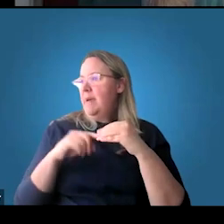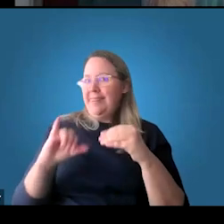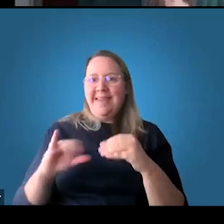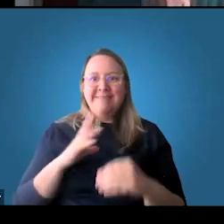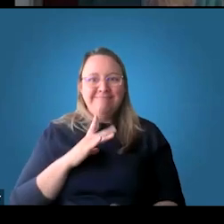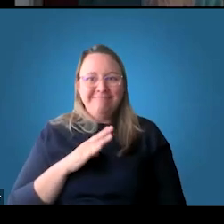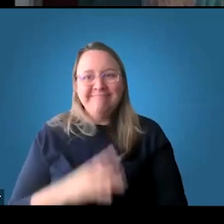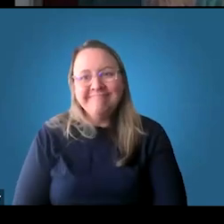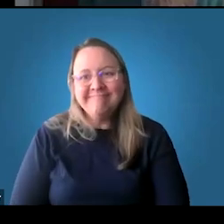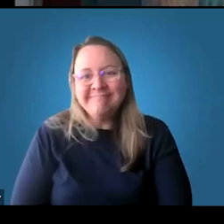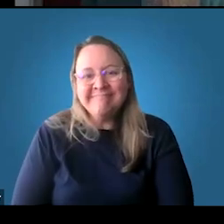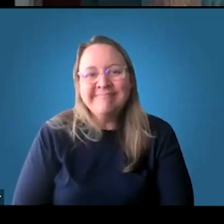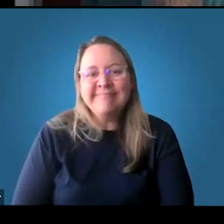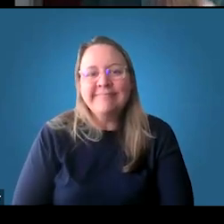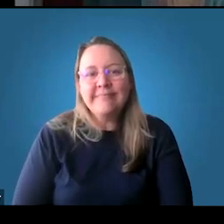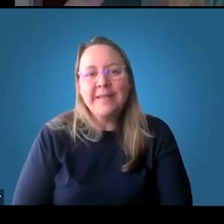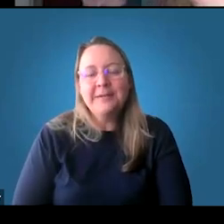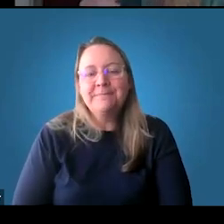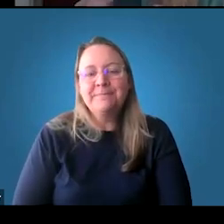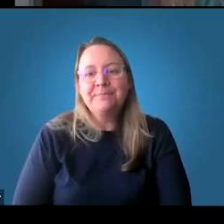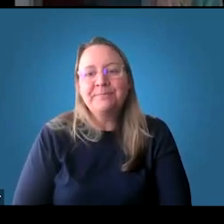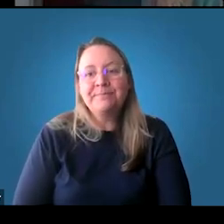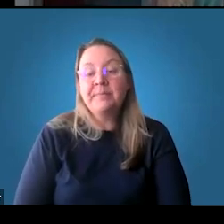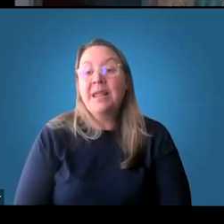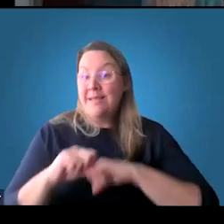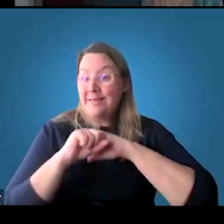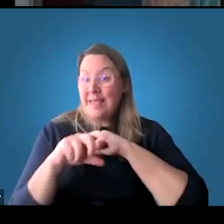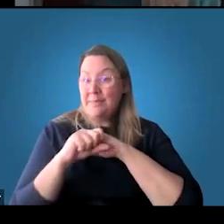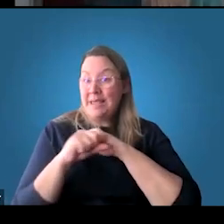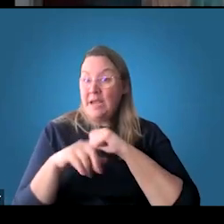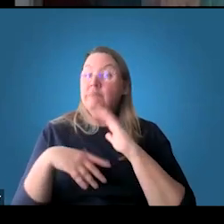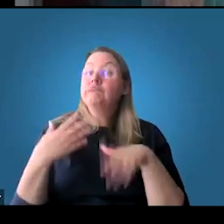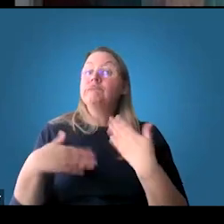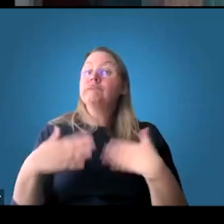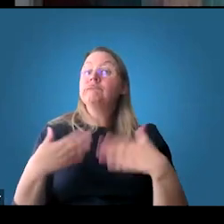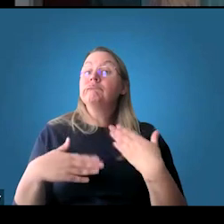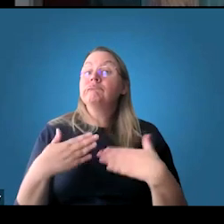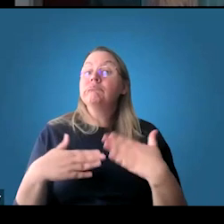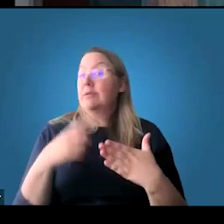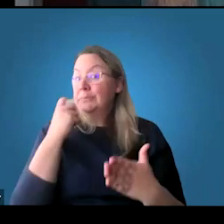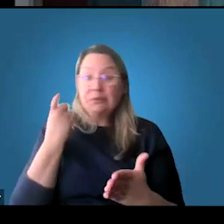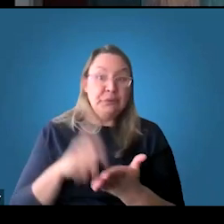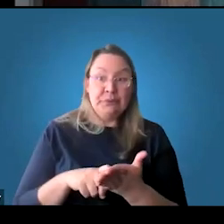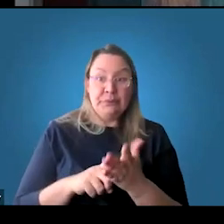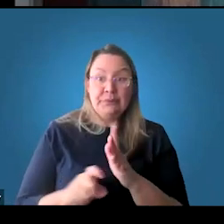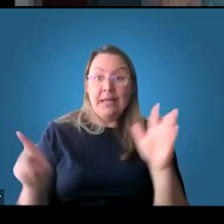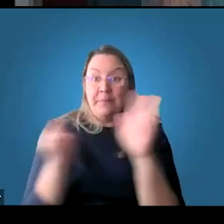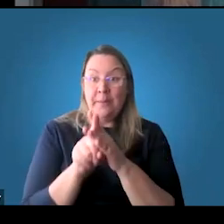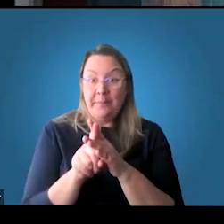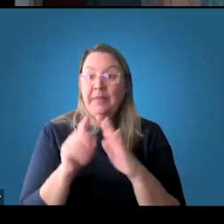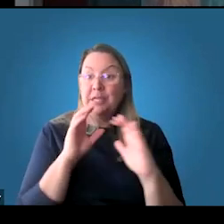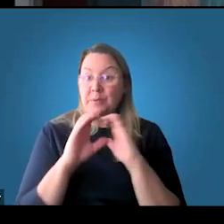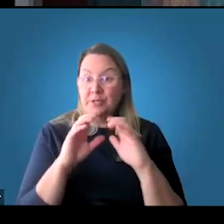firsthand. Now, as that campaign implementation carried on, one of the indicators that the communications